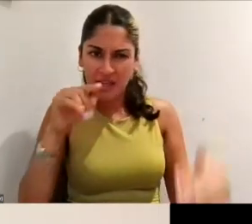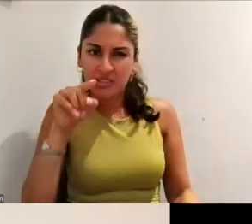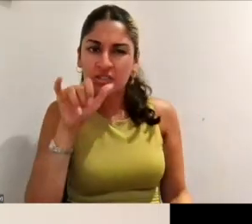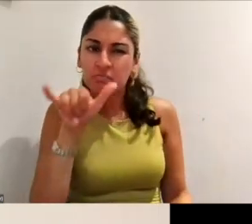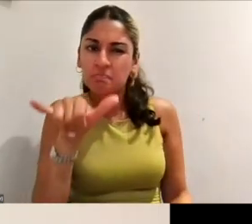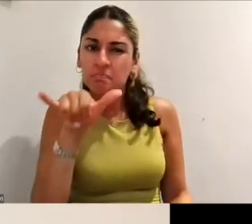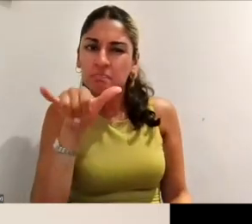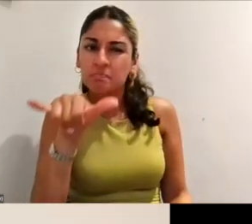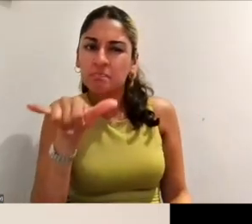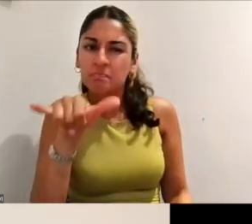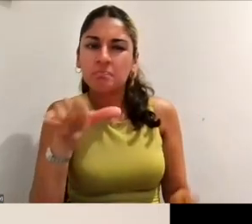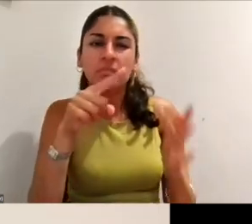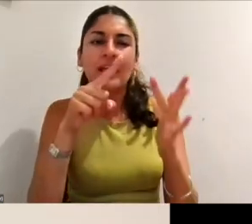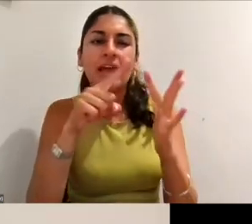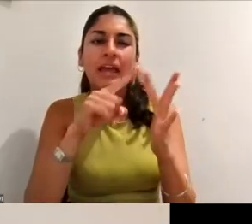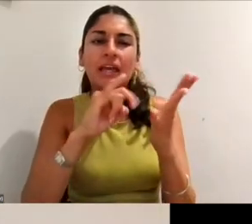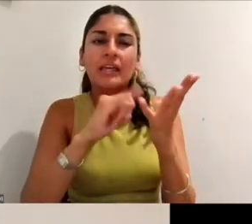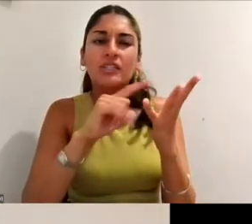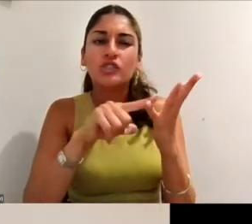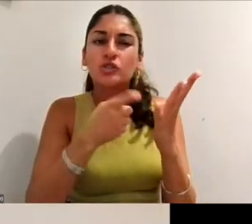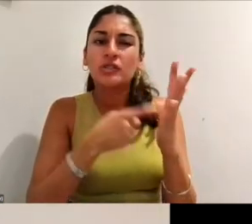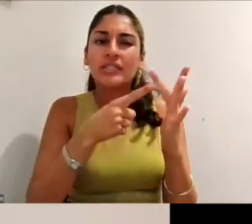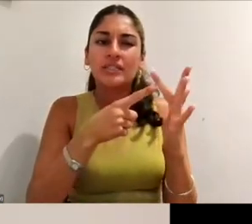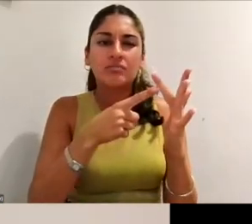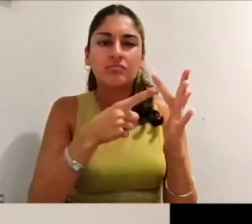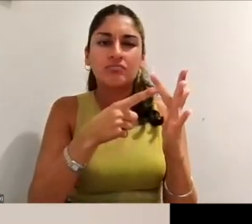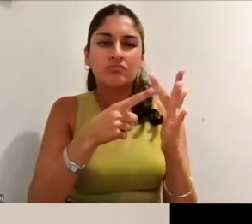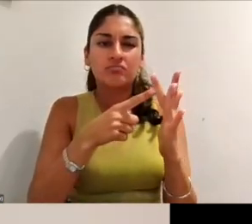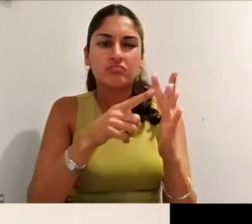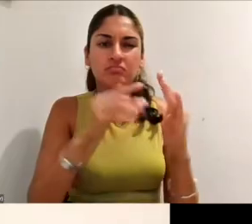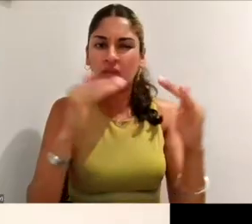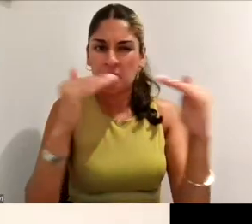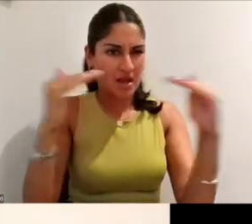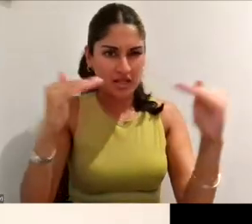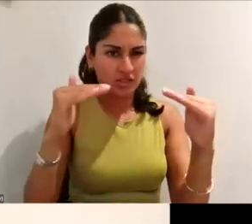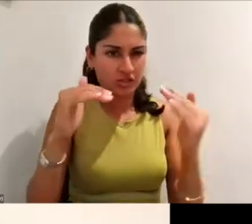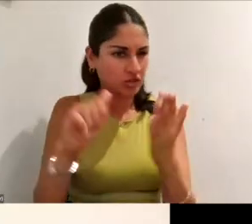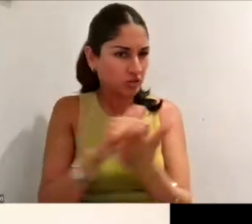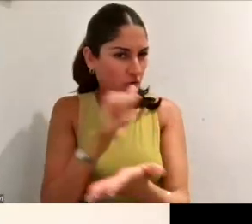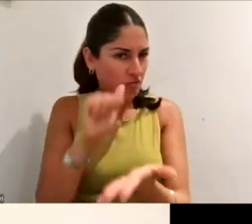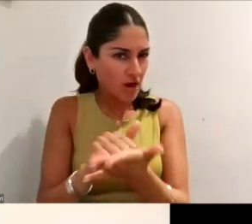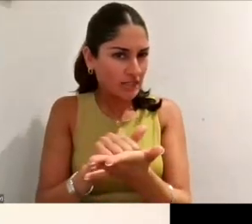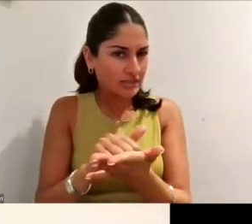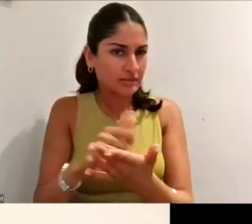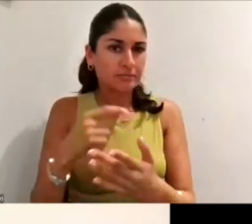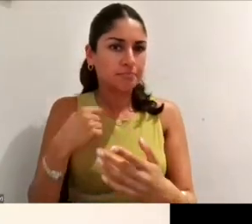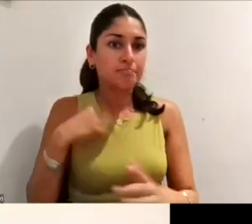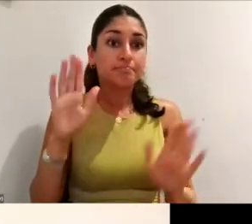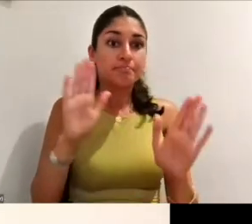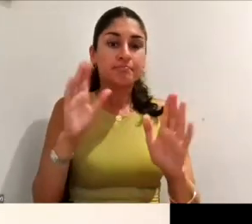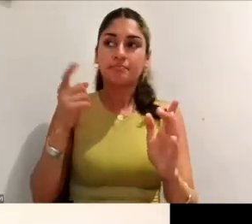Isuri. That can't be right. It's only when I gesture to my mum,